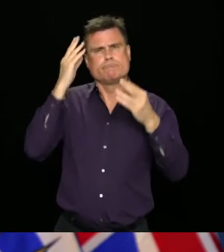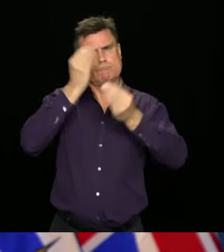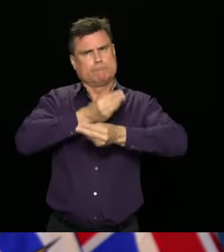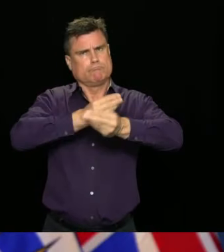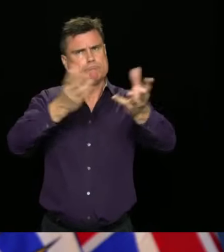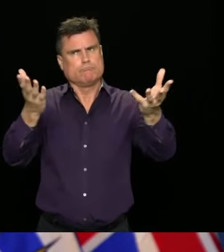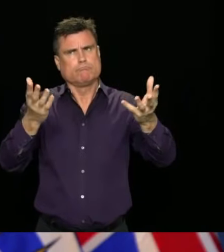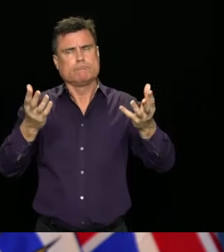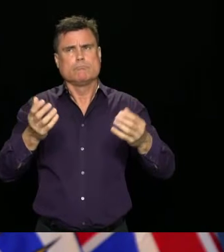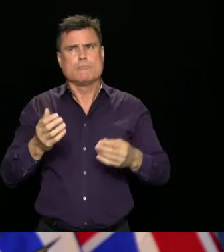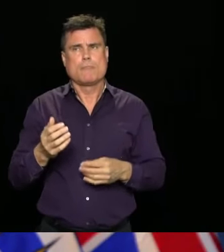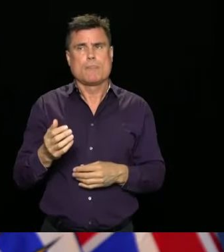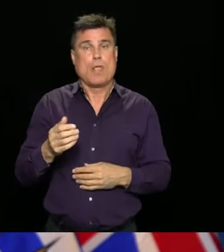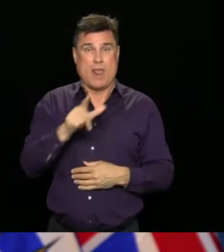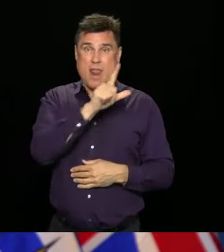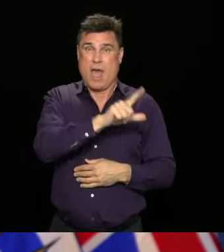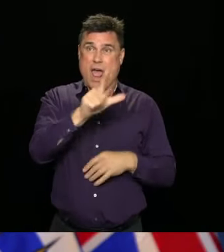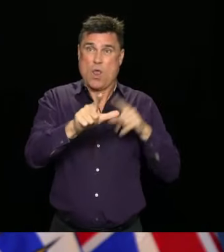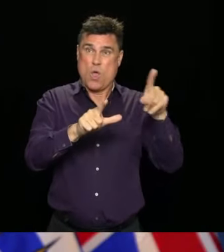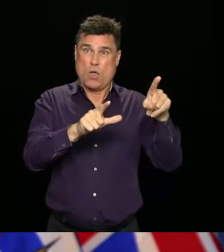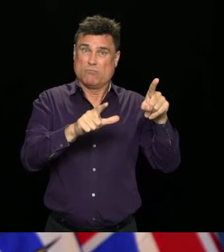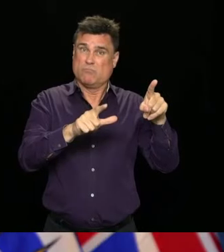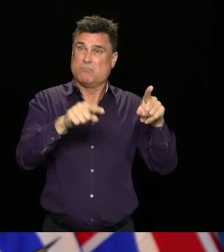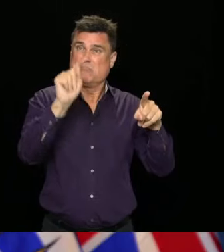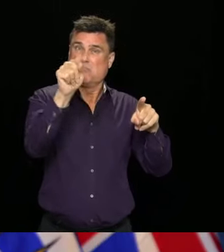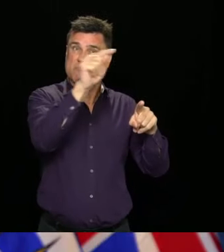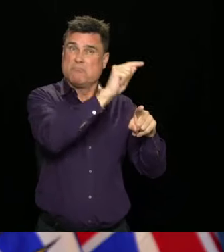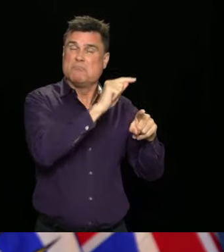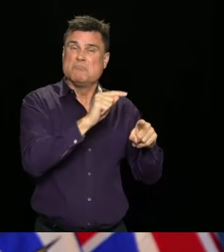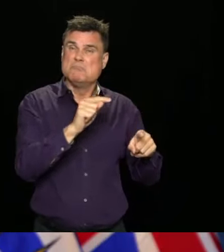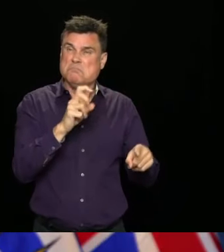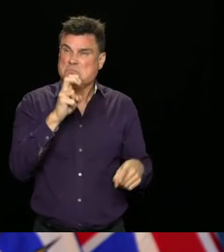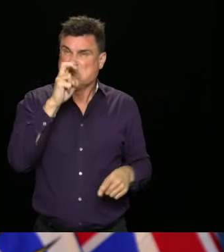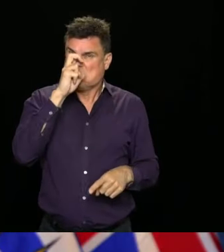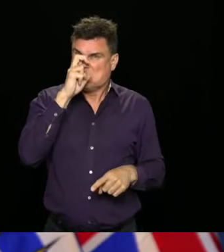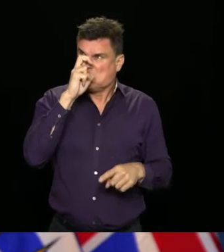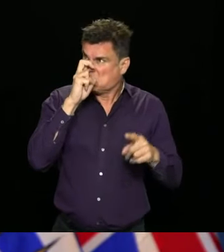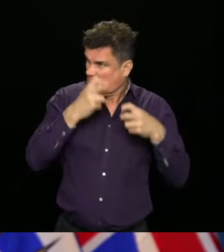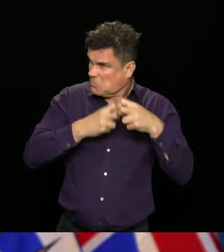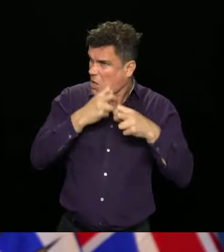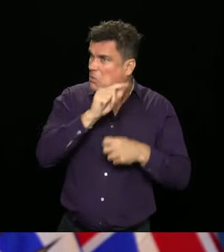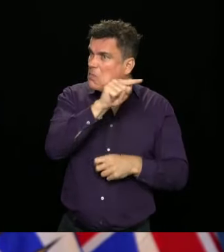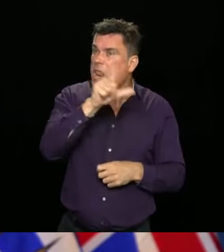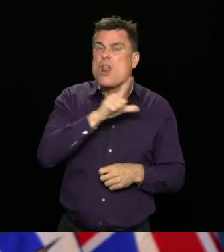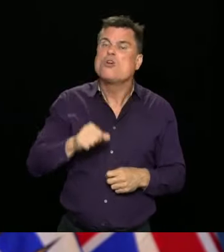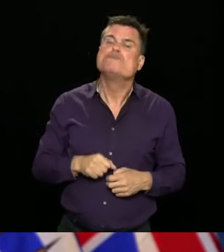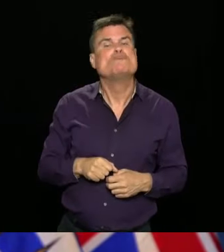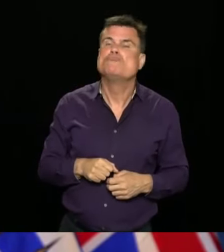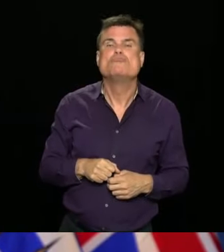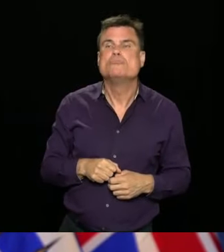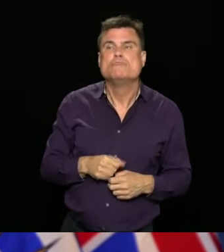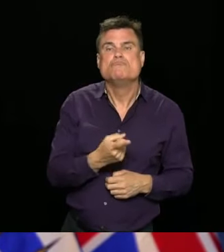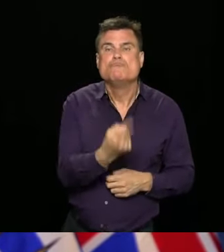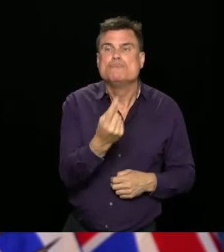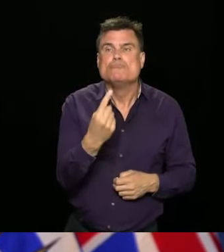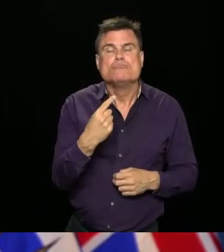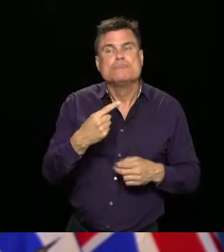the strongest interventionist move you've done since the start of the COVID? You're basically giving landlords a nudge